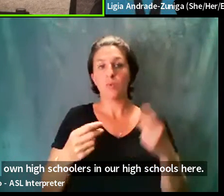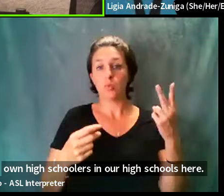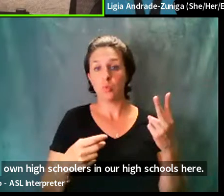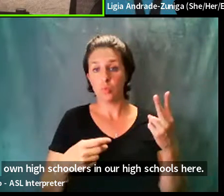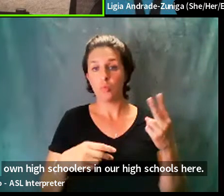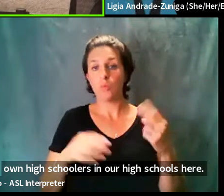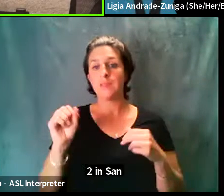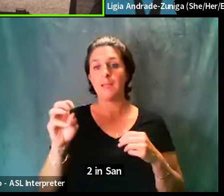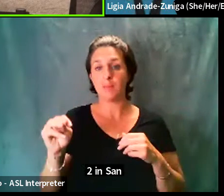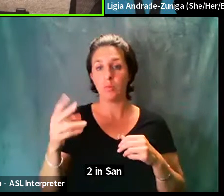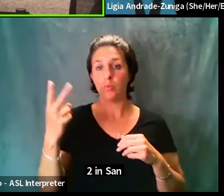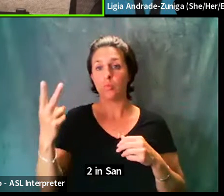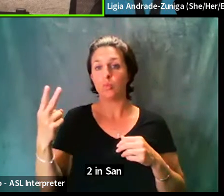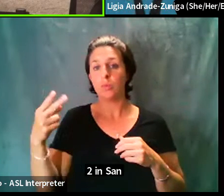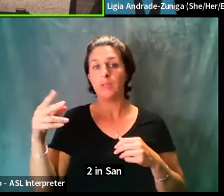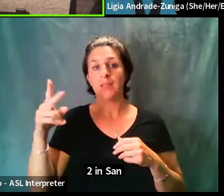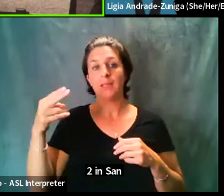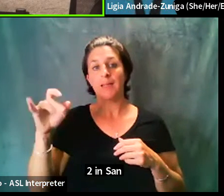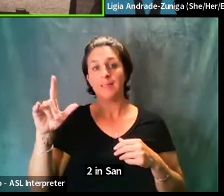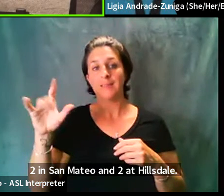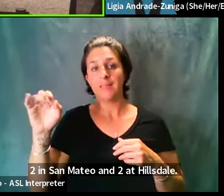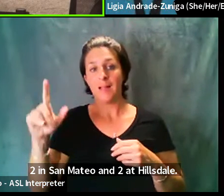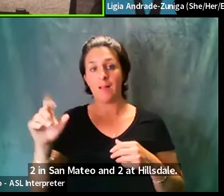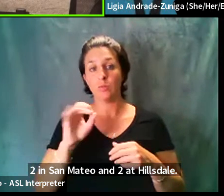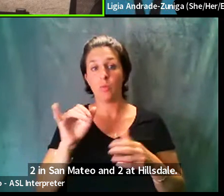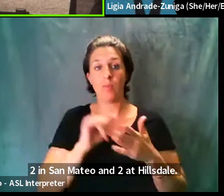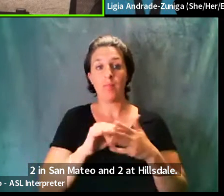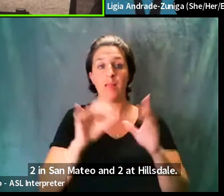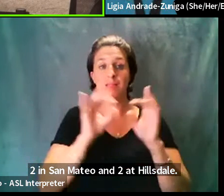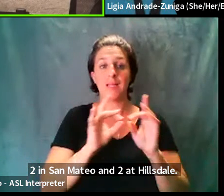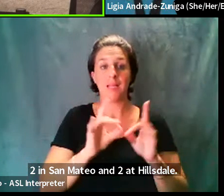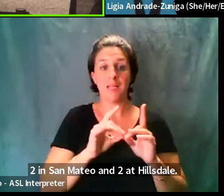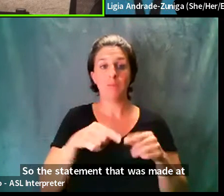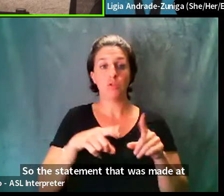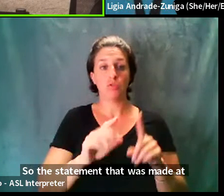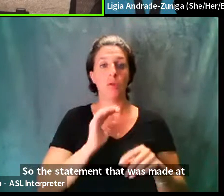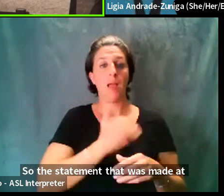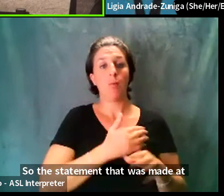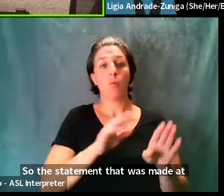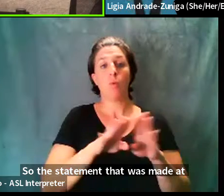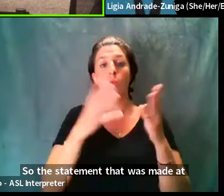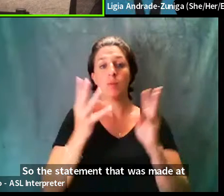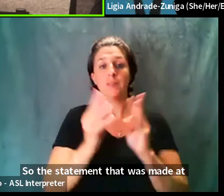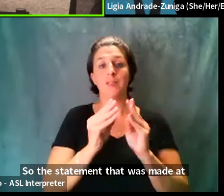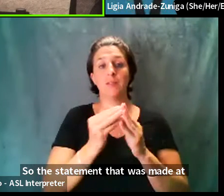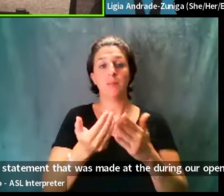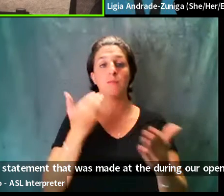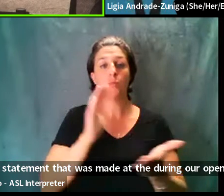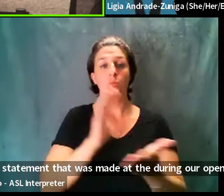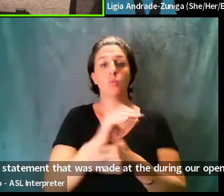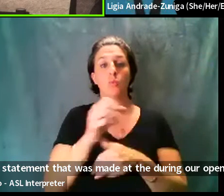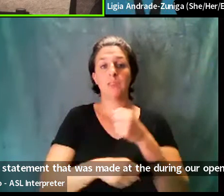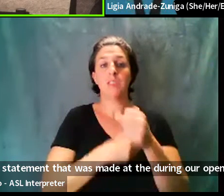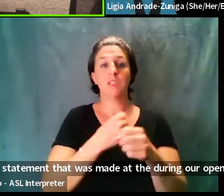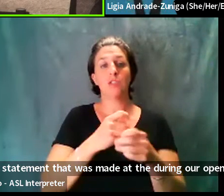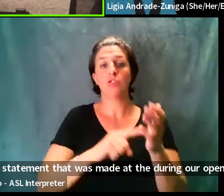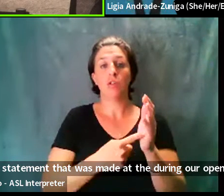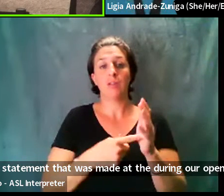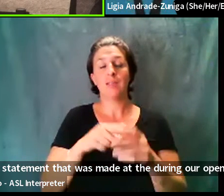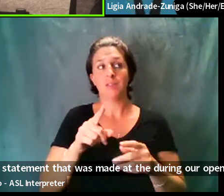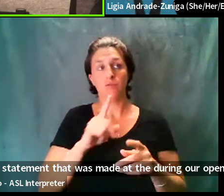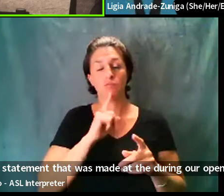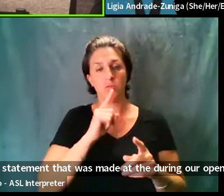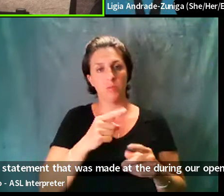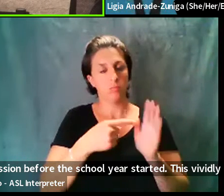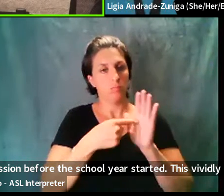Hillsdale. So the statement that was made at the during our opening session before the school year started, this vividly illustrates that